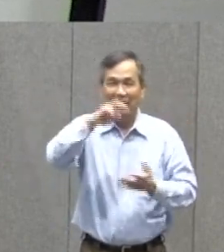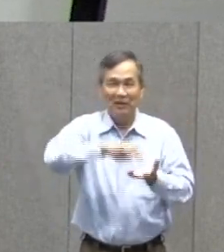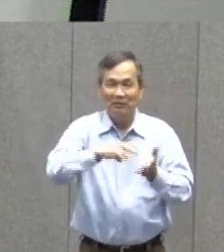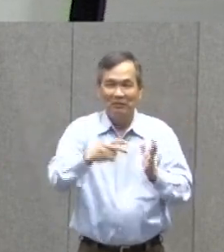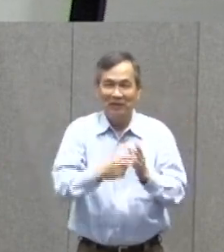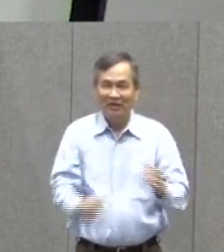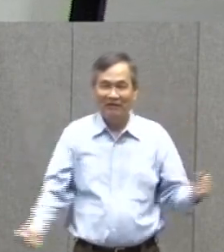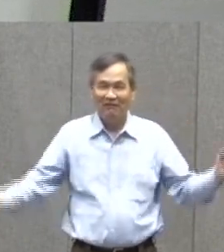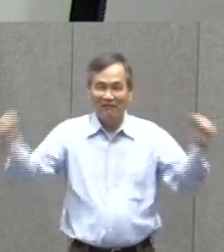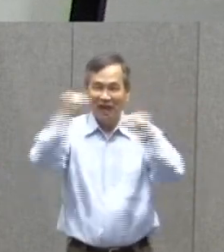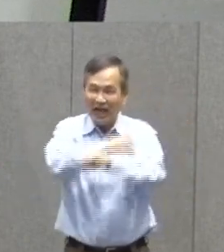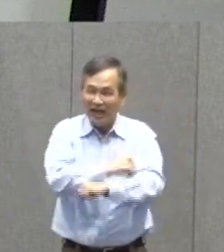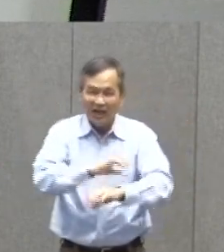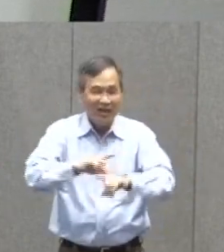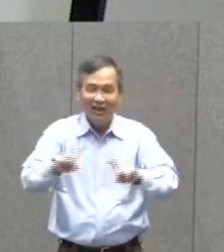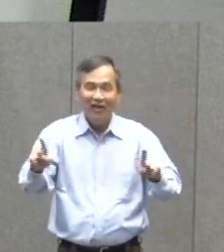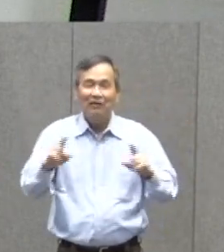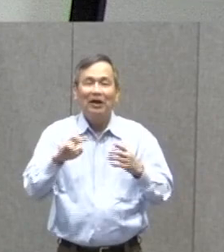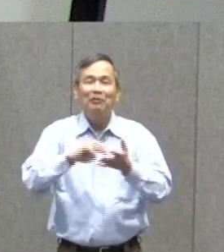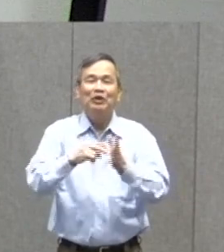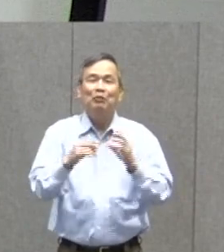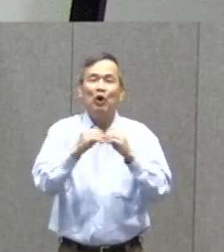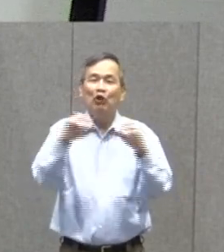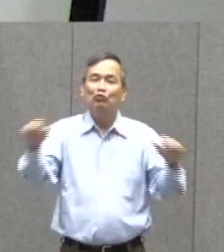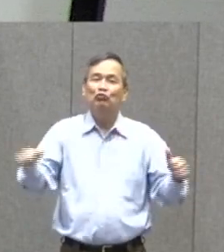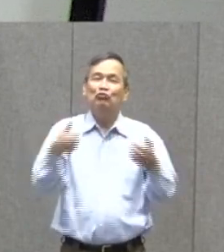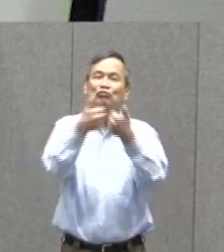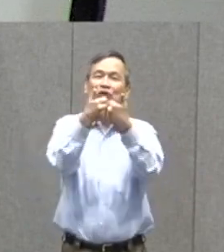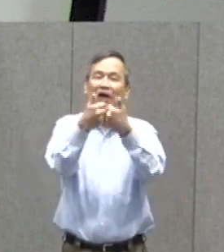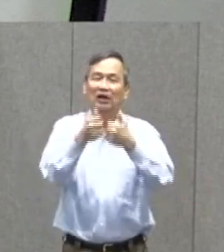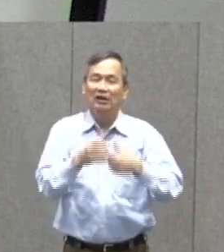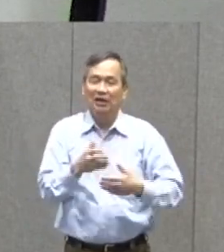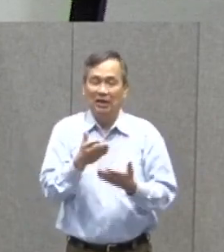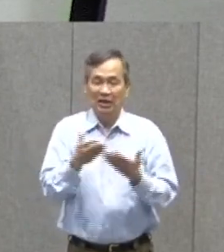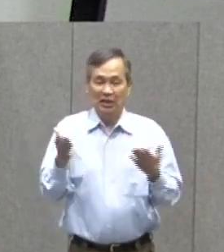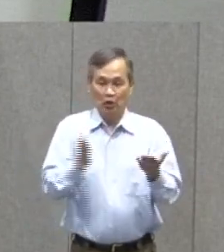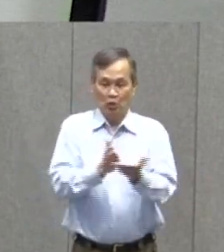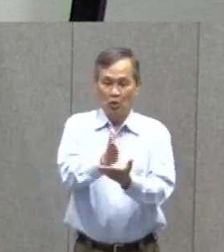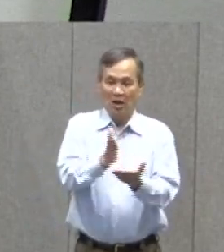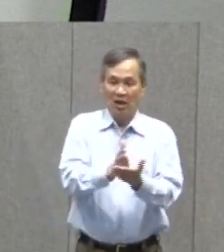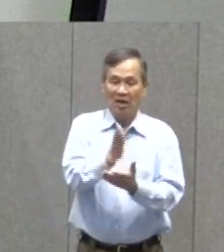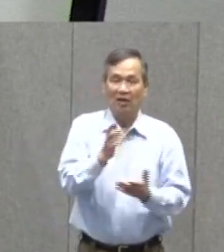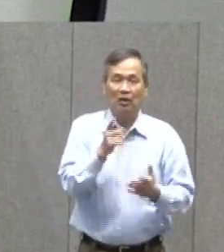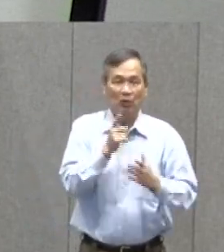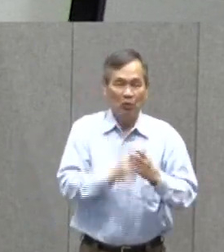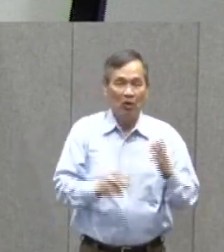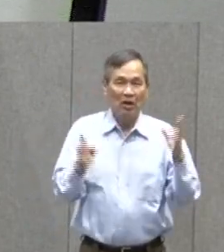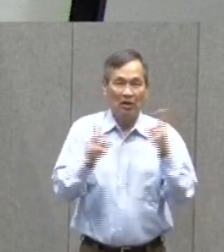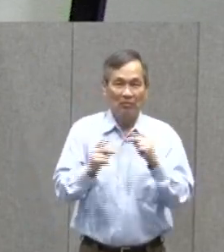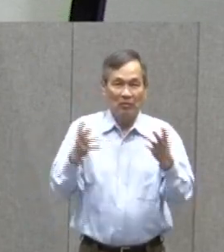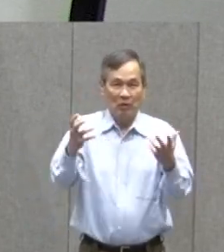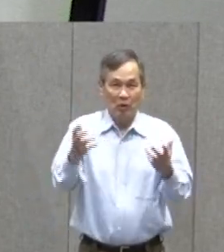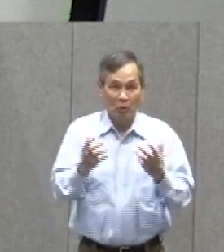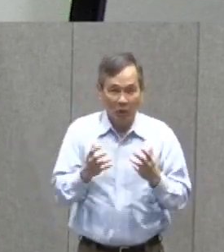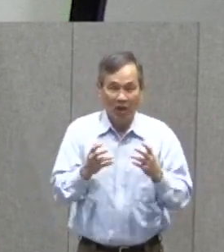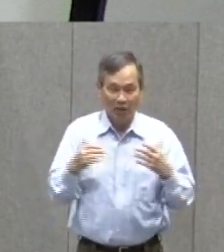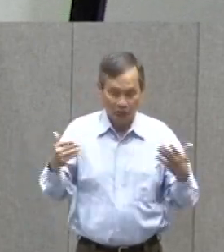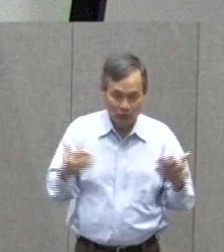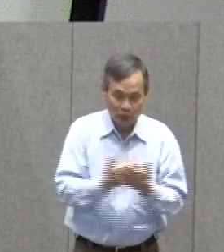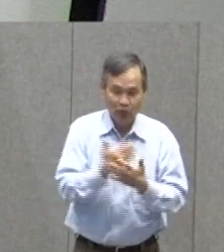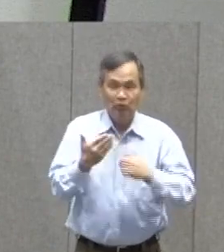fight, but in regards to rights that people have, for things that they want to be able to do in a new country, for